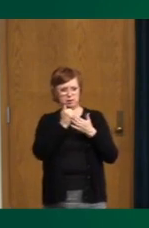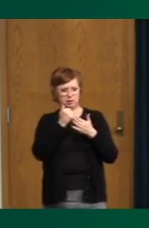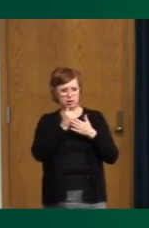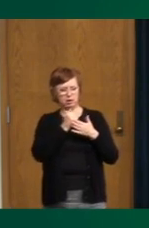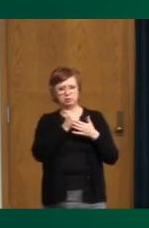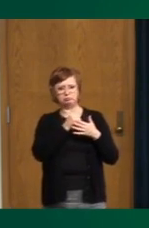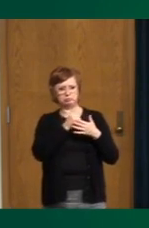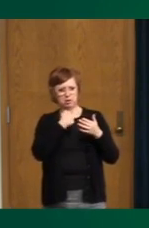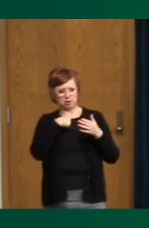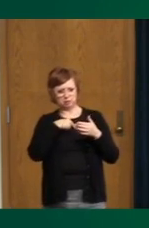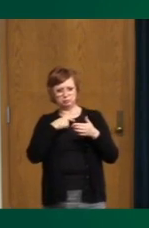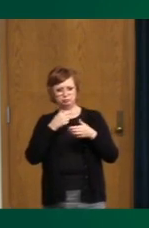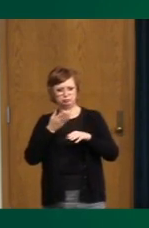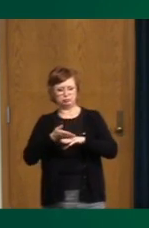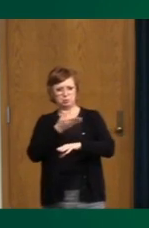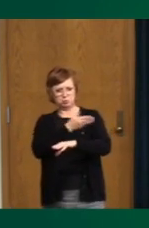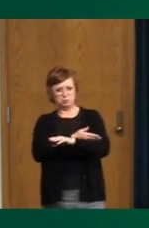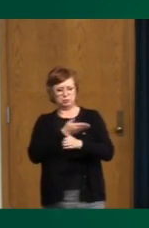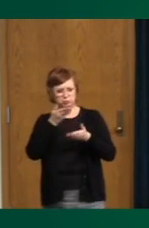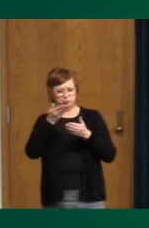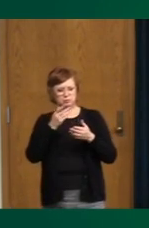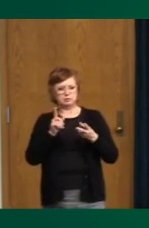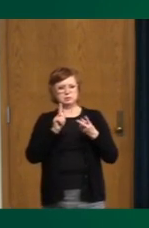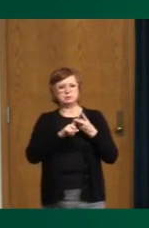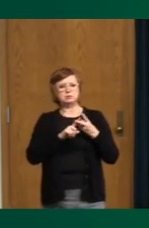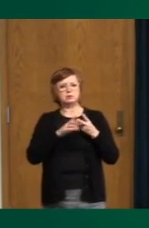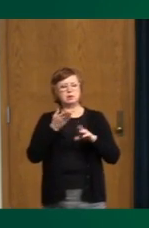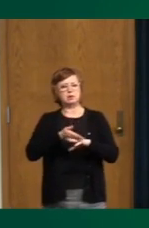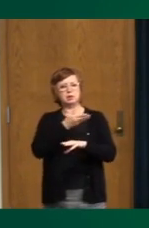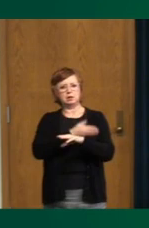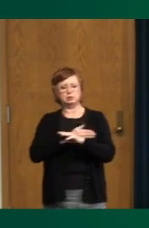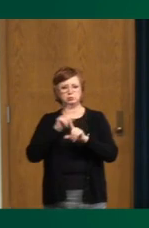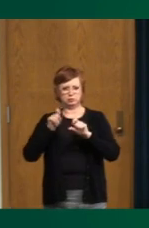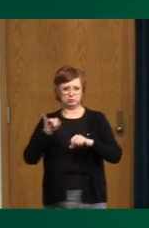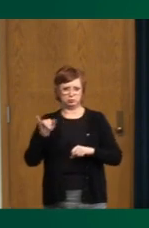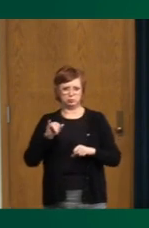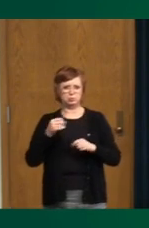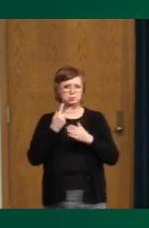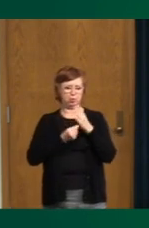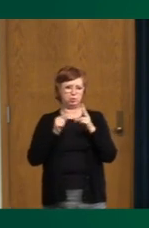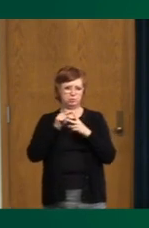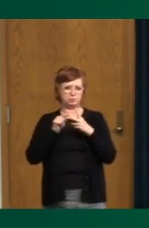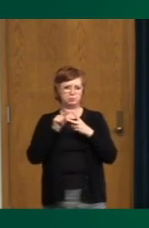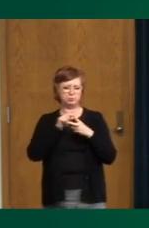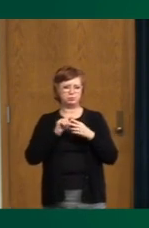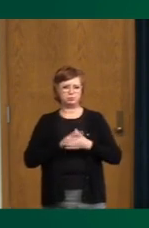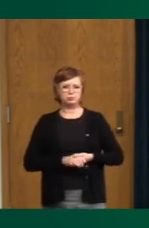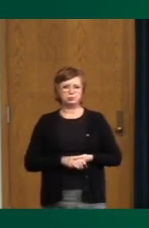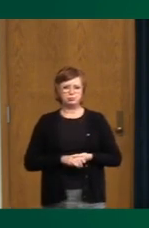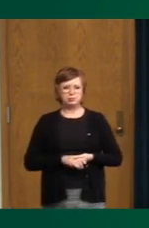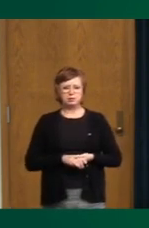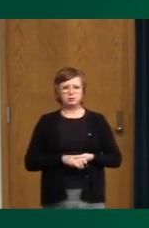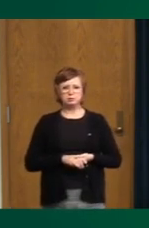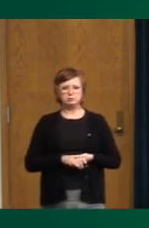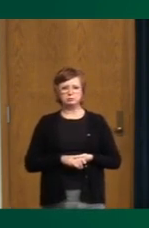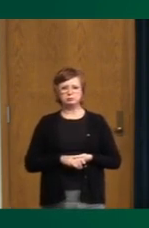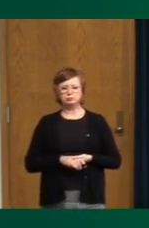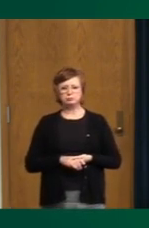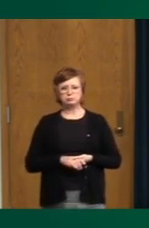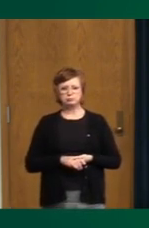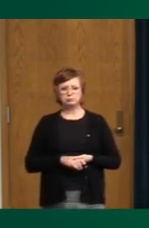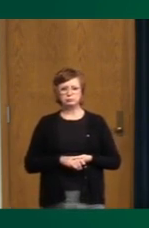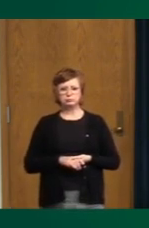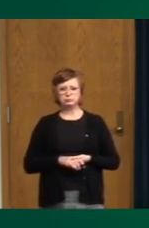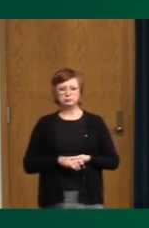as well as continuing to work on enhancing the testing capacity that we have here in the province. But you can see how